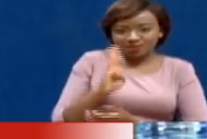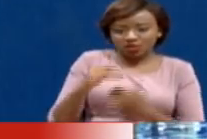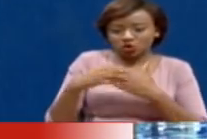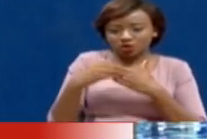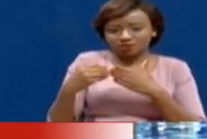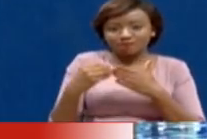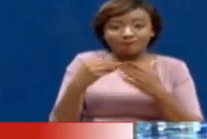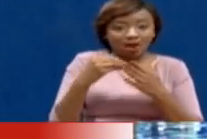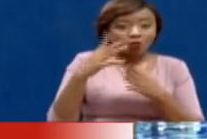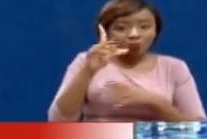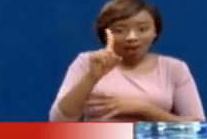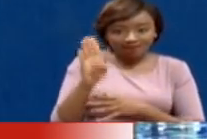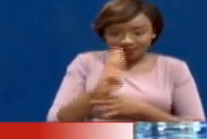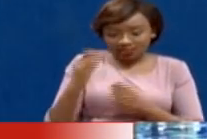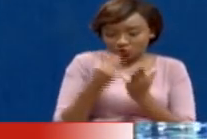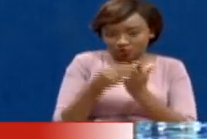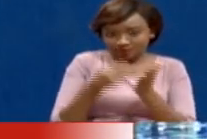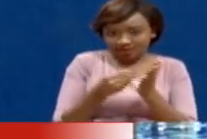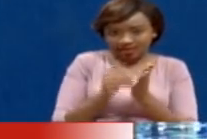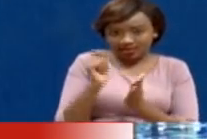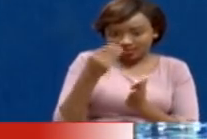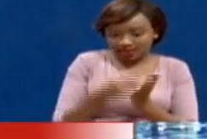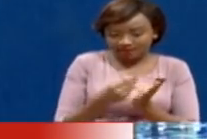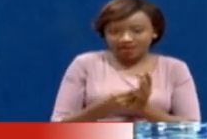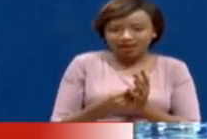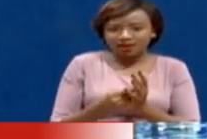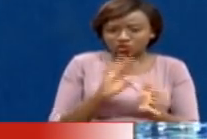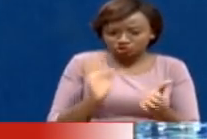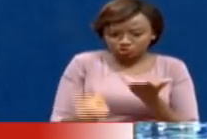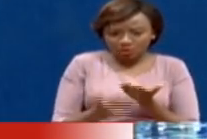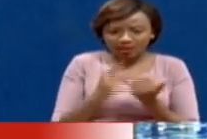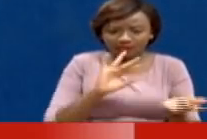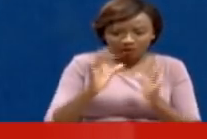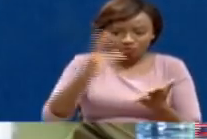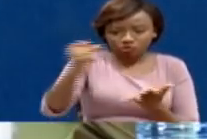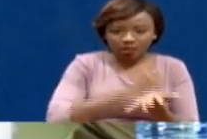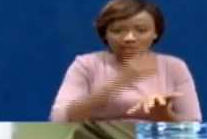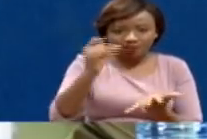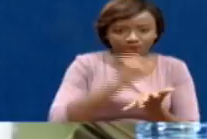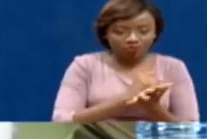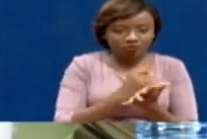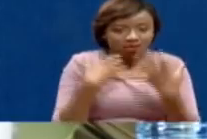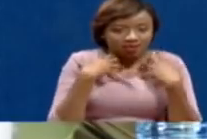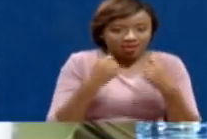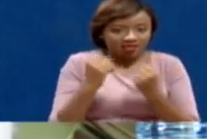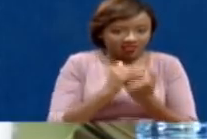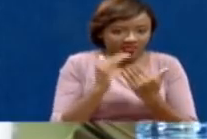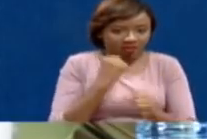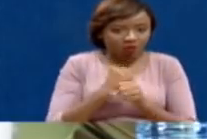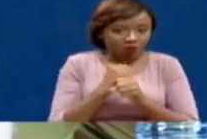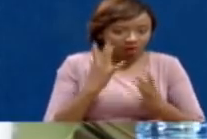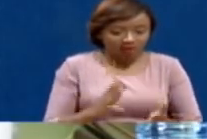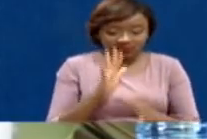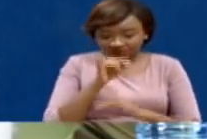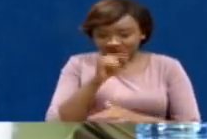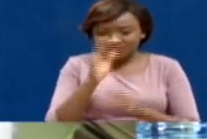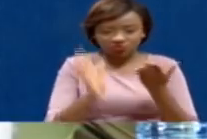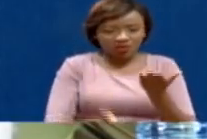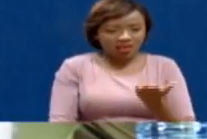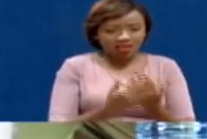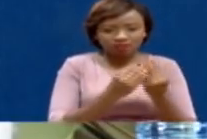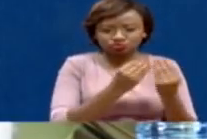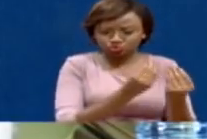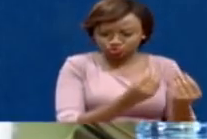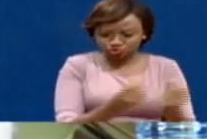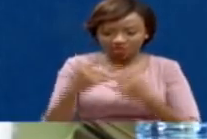shillings in this fight for the recruitment of additional healthcare workers. This will be able to go a long way in addressing the